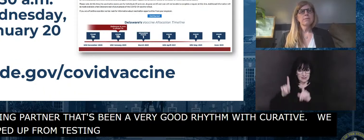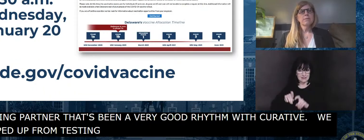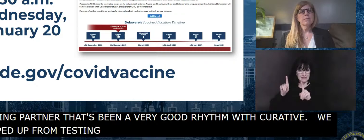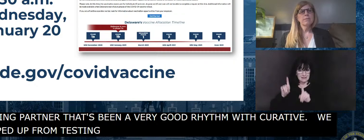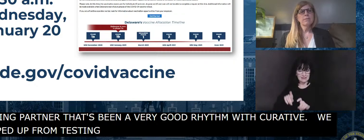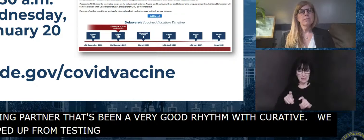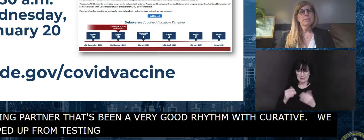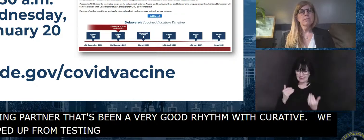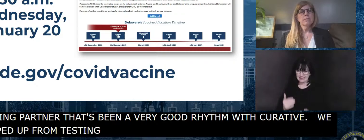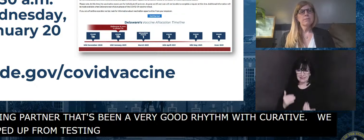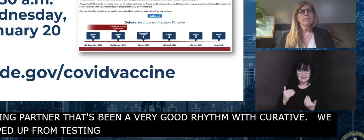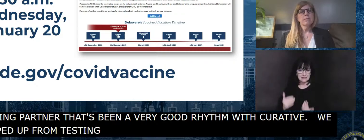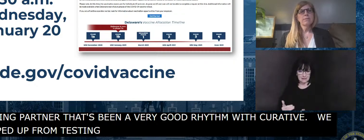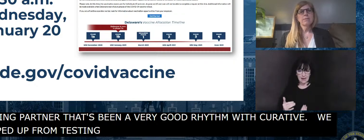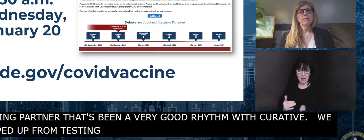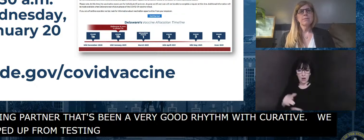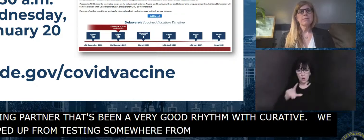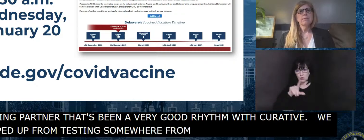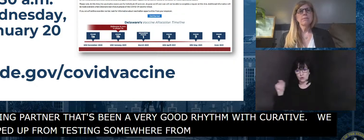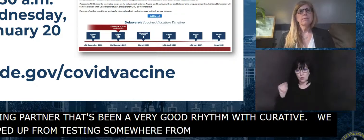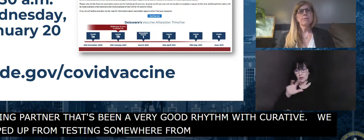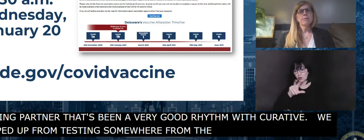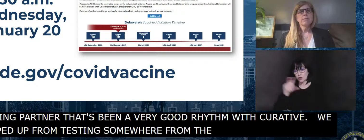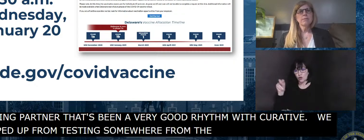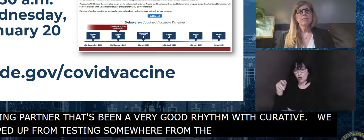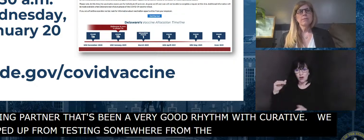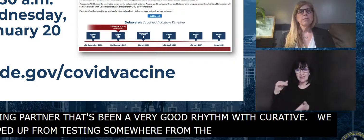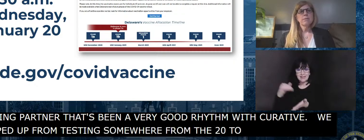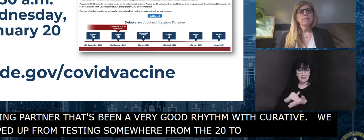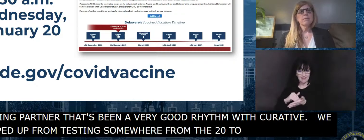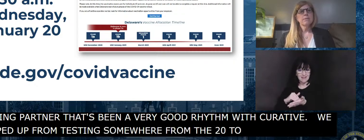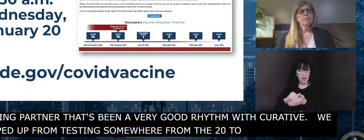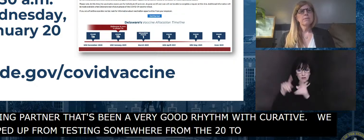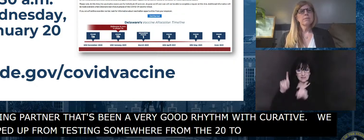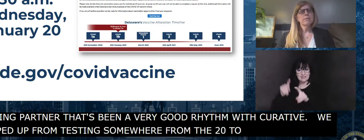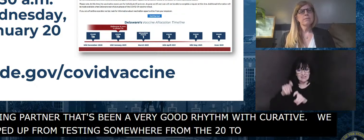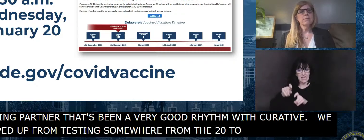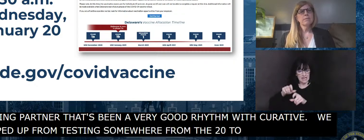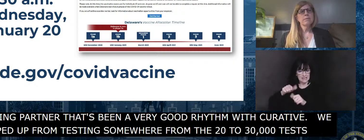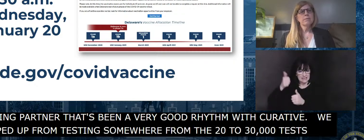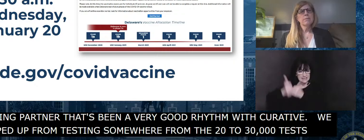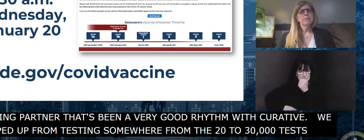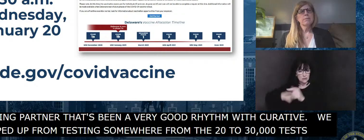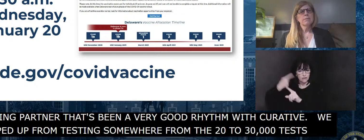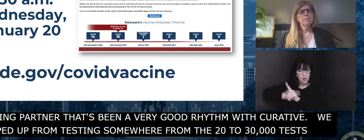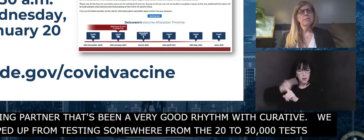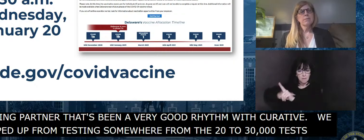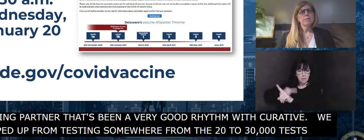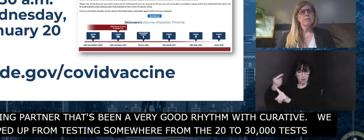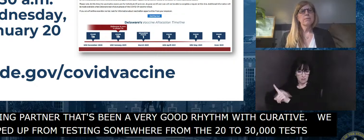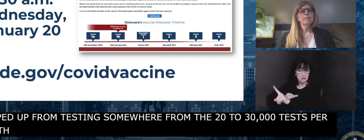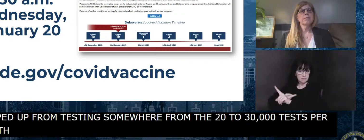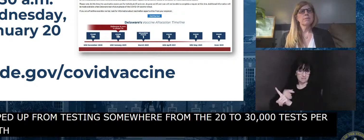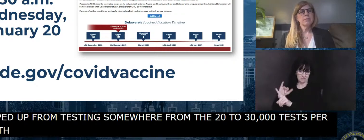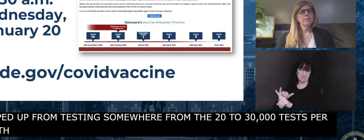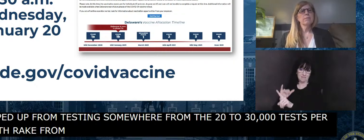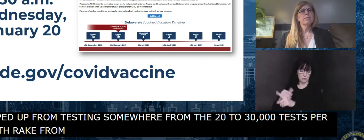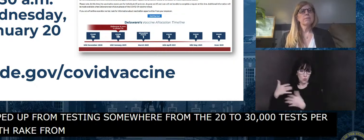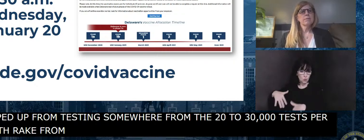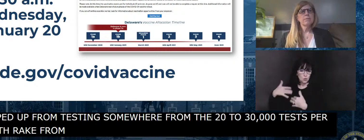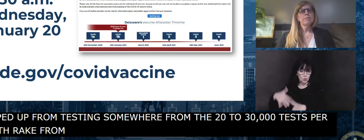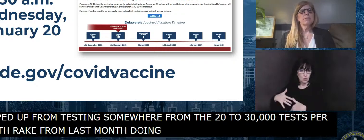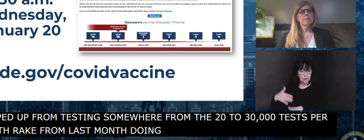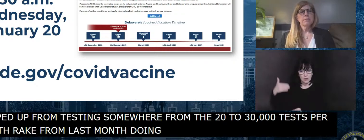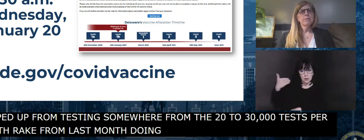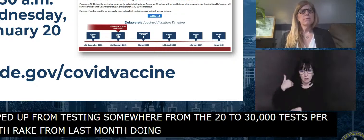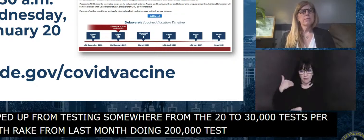to 30,000 tests per month range to last month doing 200,000 tests. Remember, we've got to